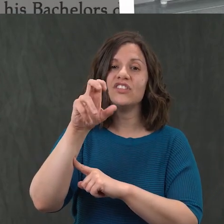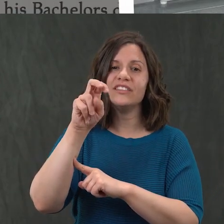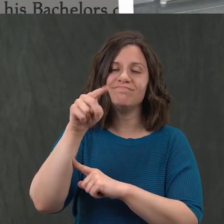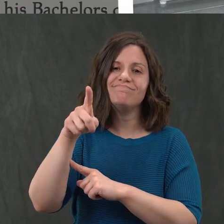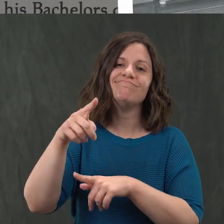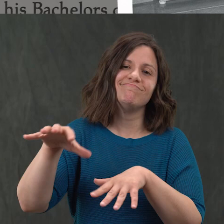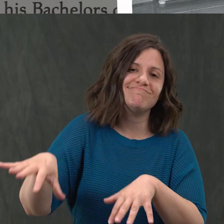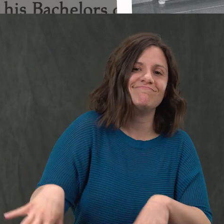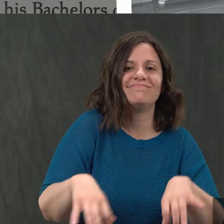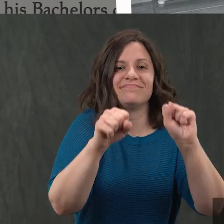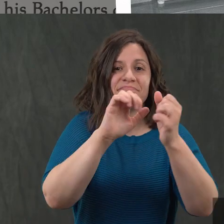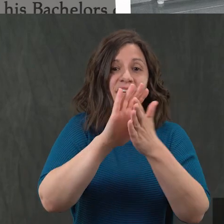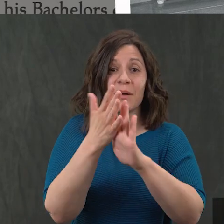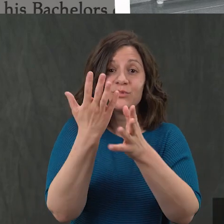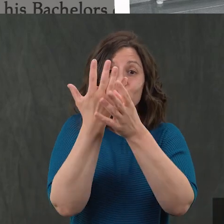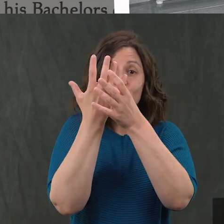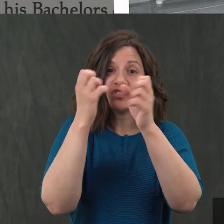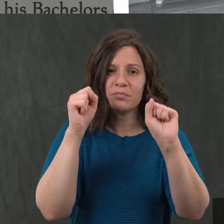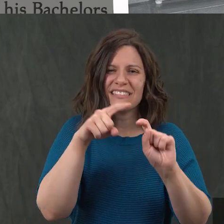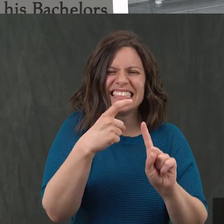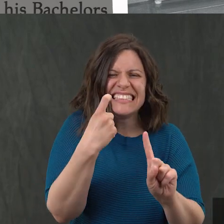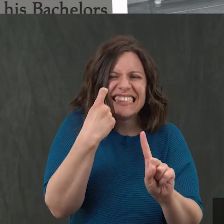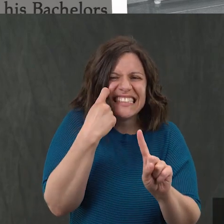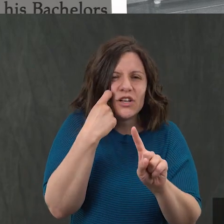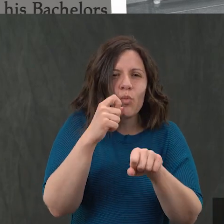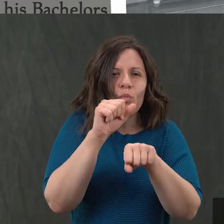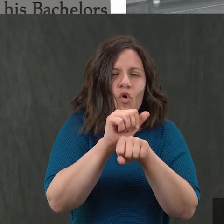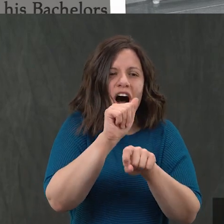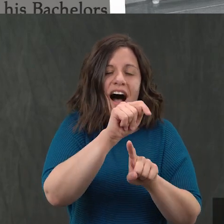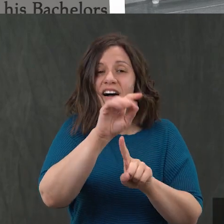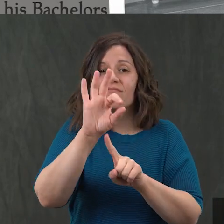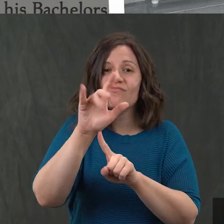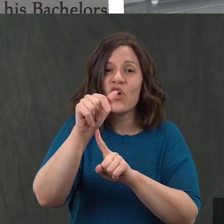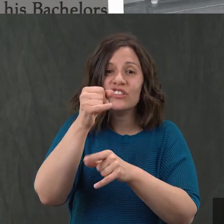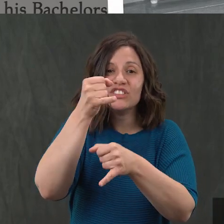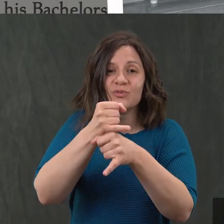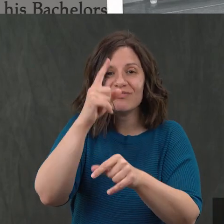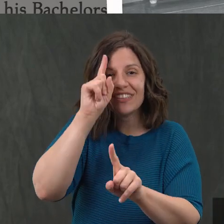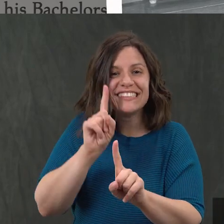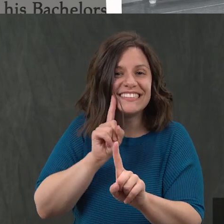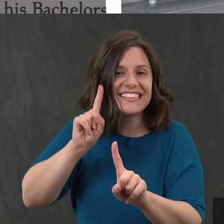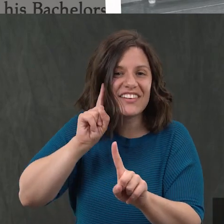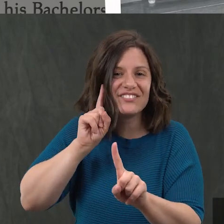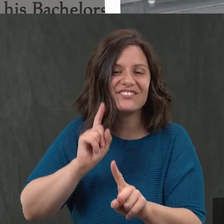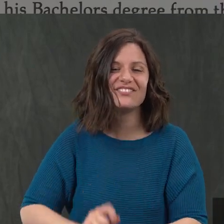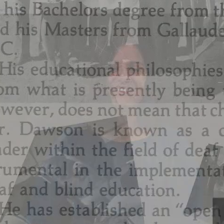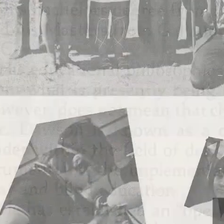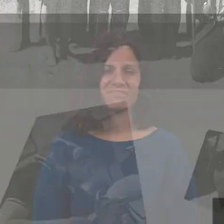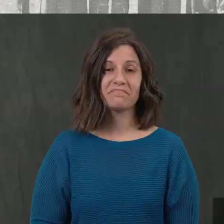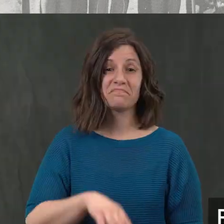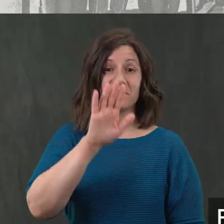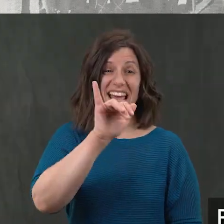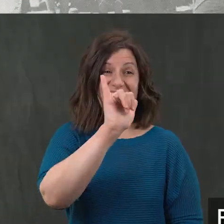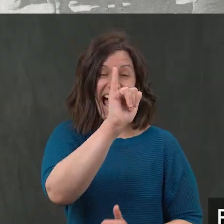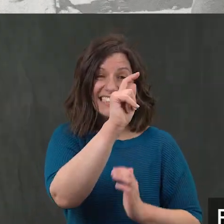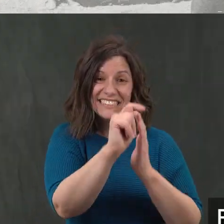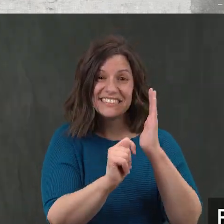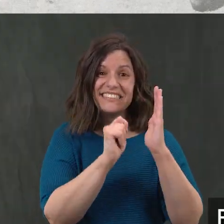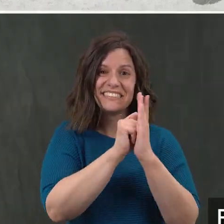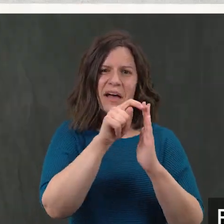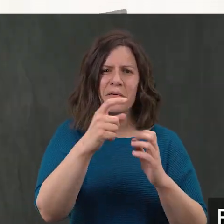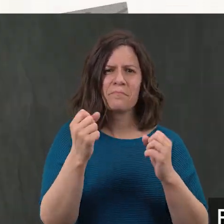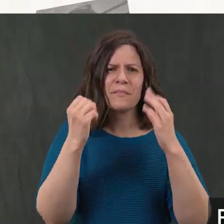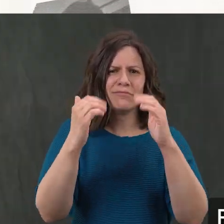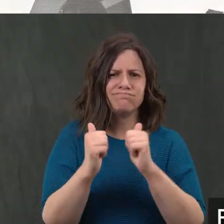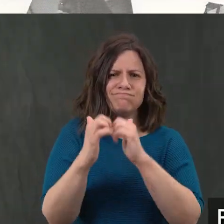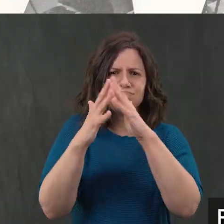became superintendent. He'd most recently worked at the Florida School for the Deaf. Colorado Index articles, photos of track and volleyball. By this time,